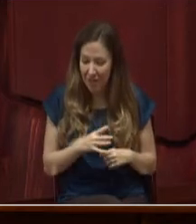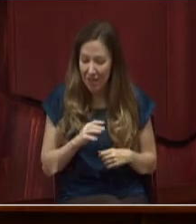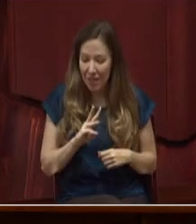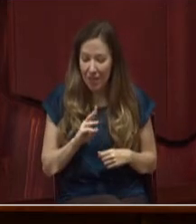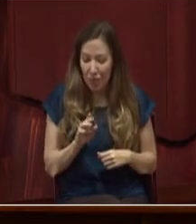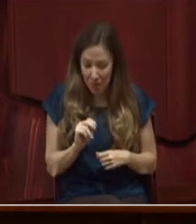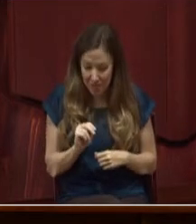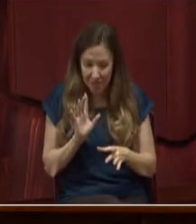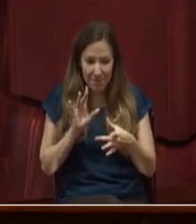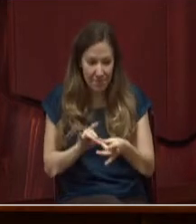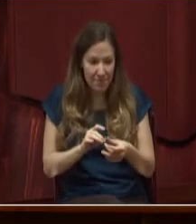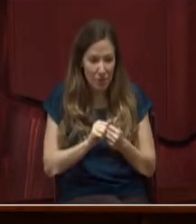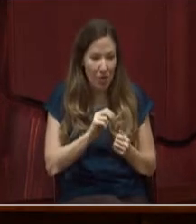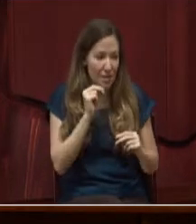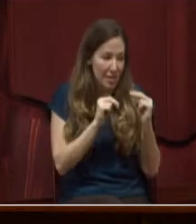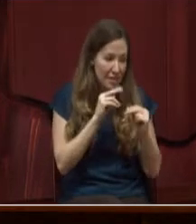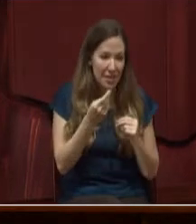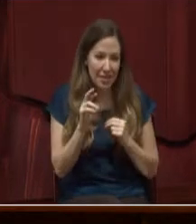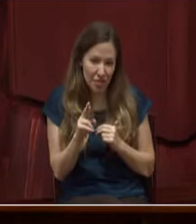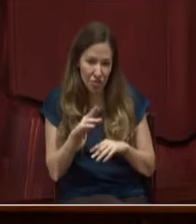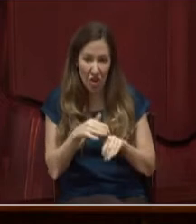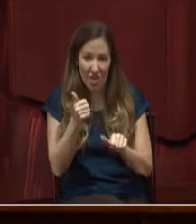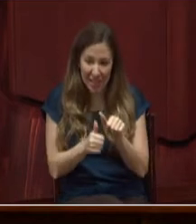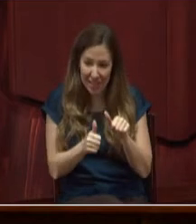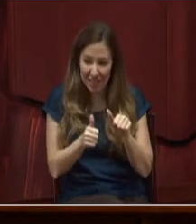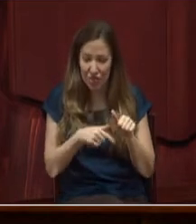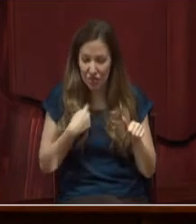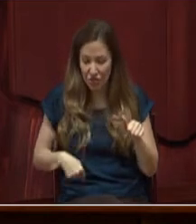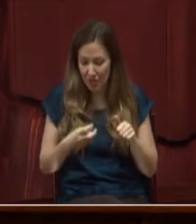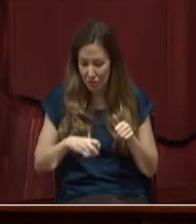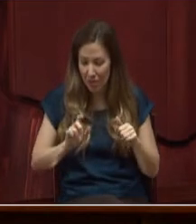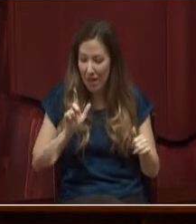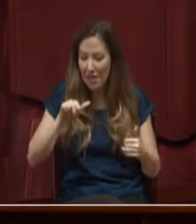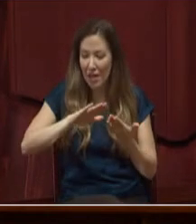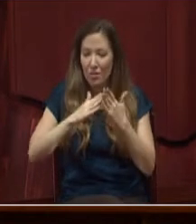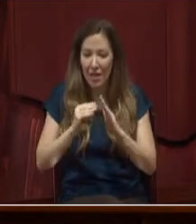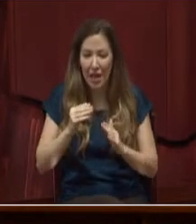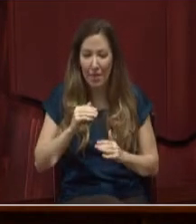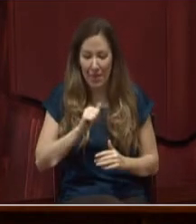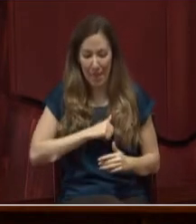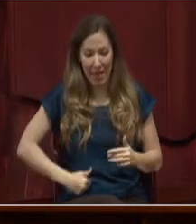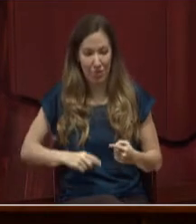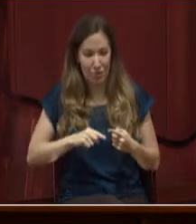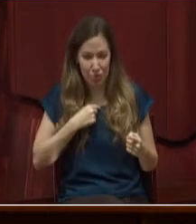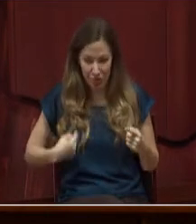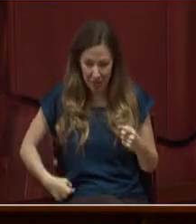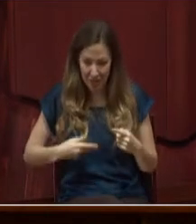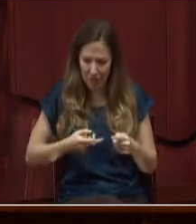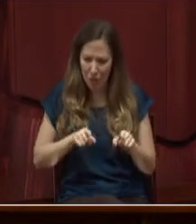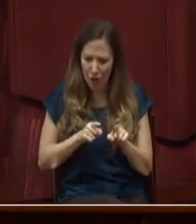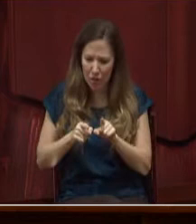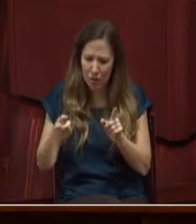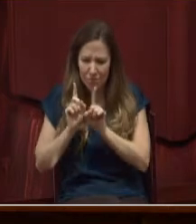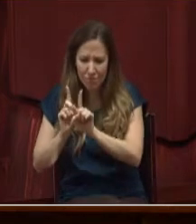Kissinger on every one of their China trips. He later became the ambassador to China and was also Kissinger's right-hand man, not only in speeches